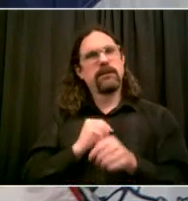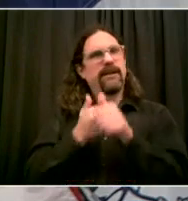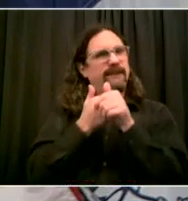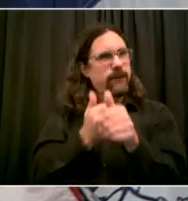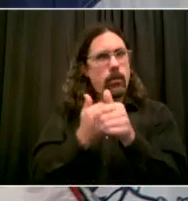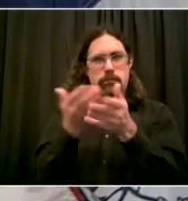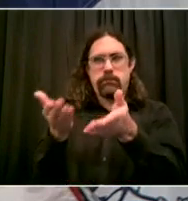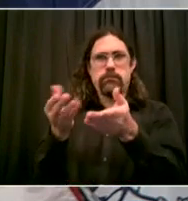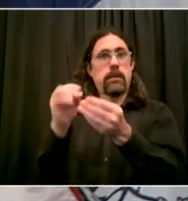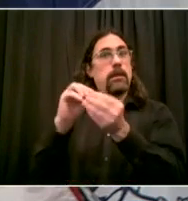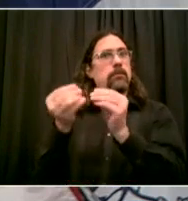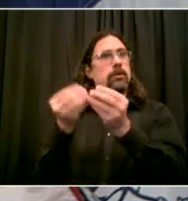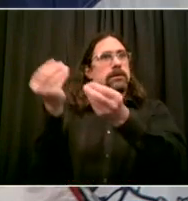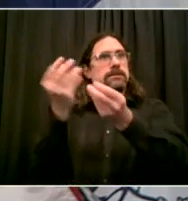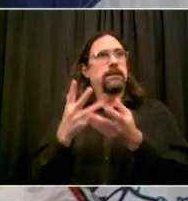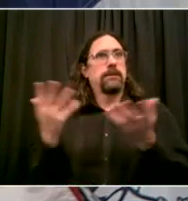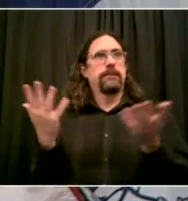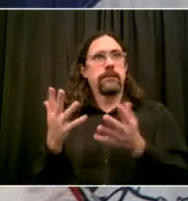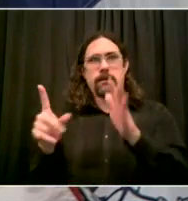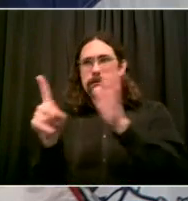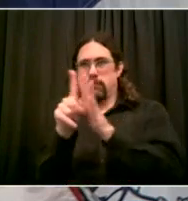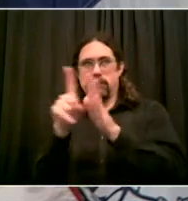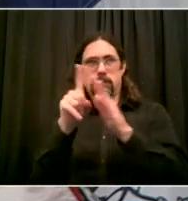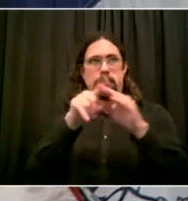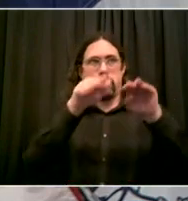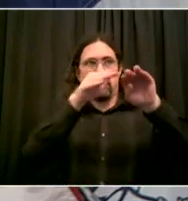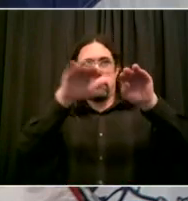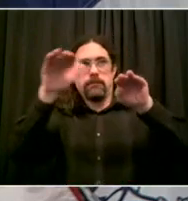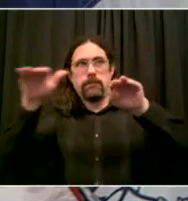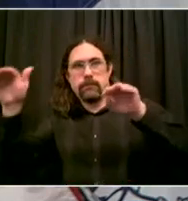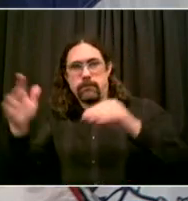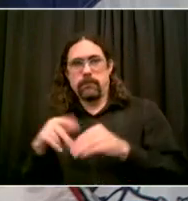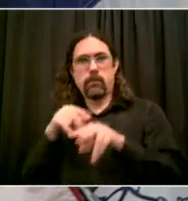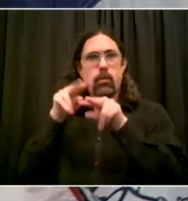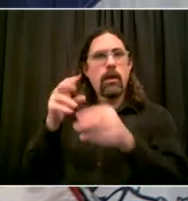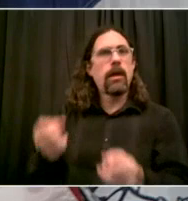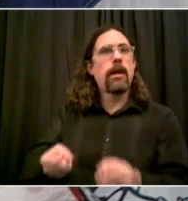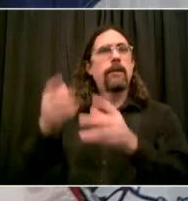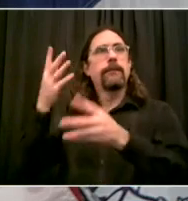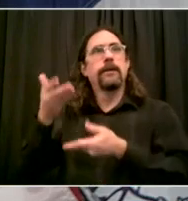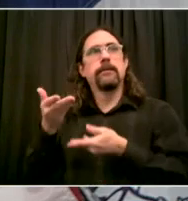reasonably low, but still worrisome. Well below the 200,